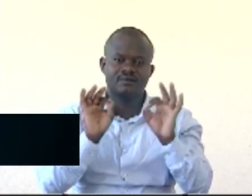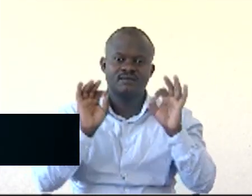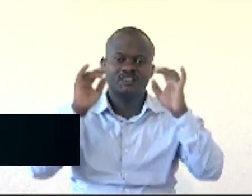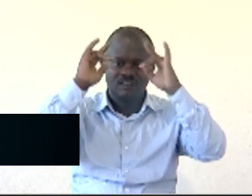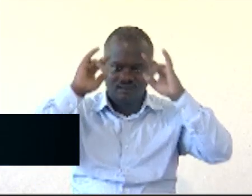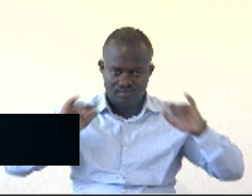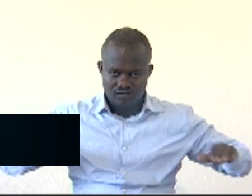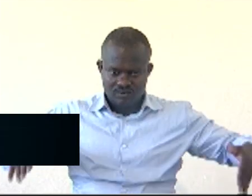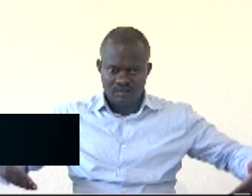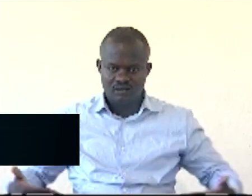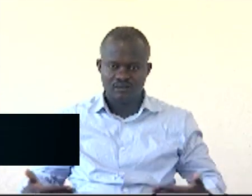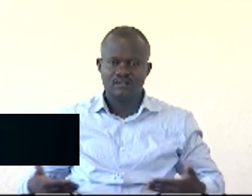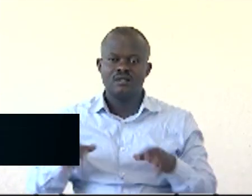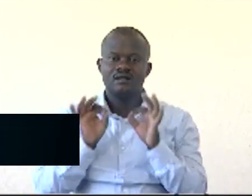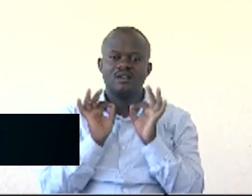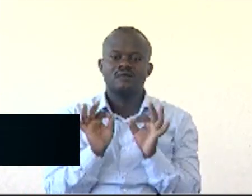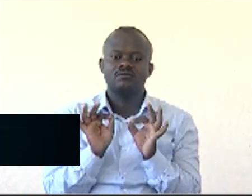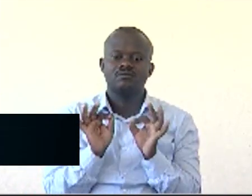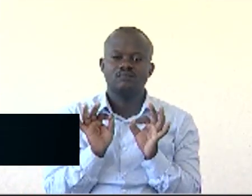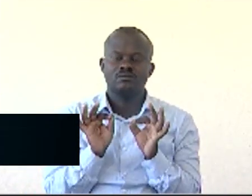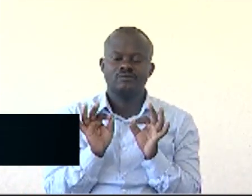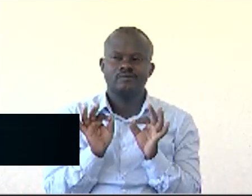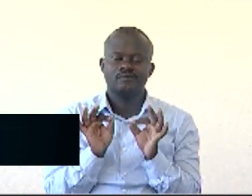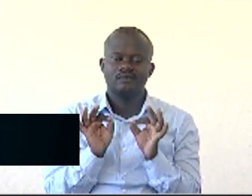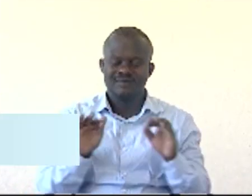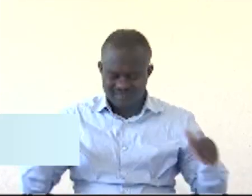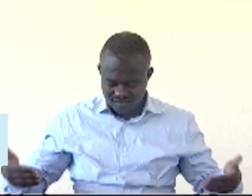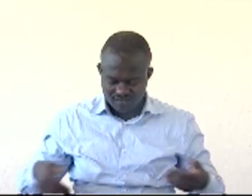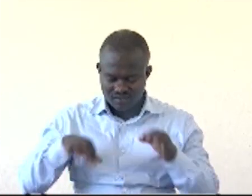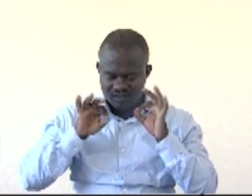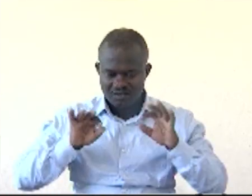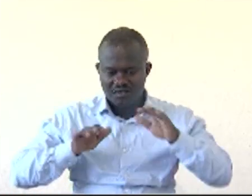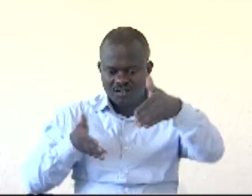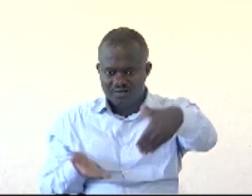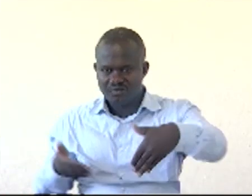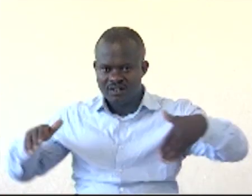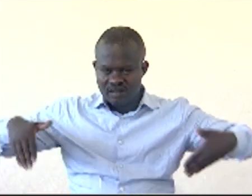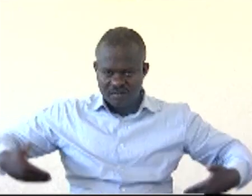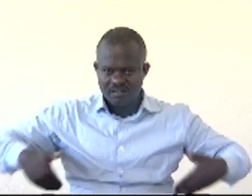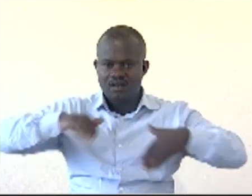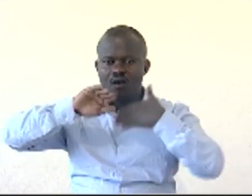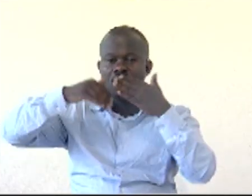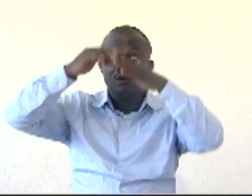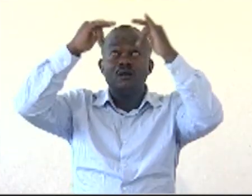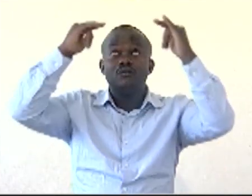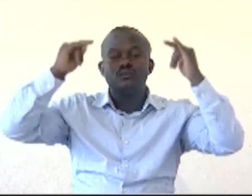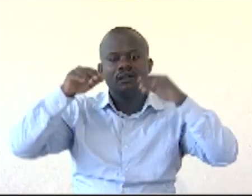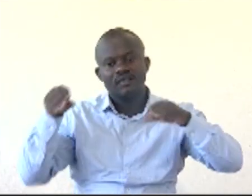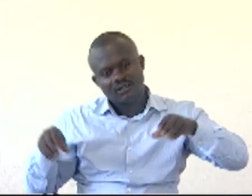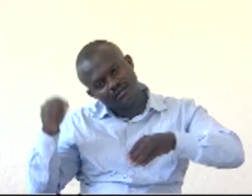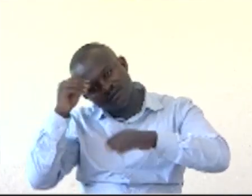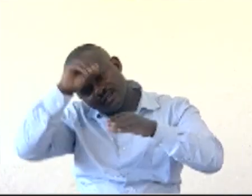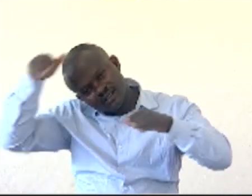you nicely put there the mosquito net, and